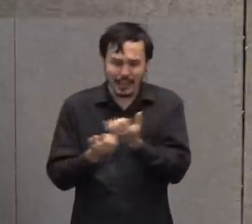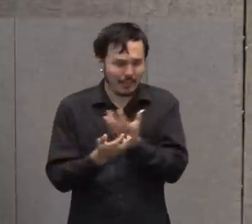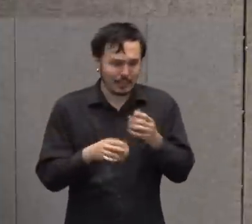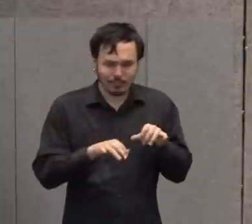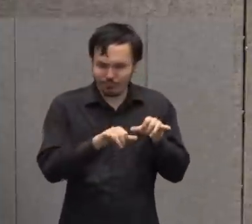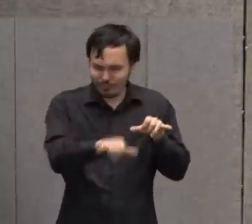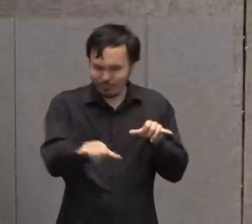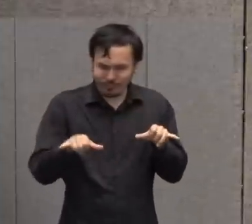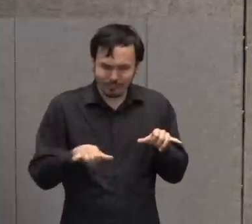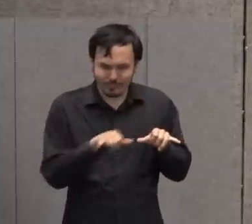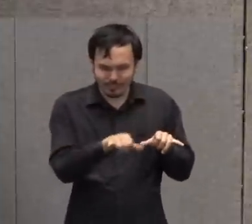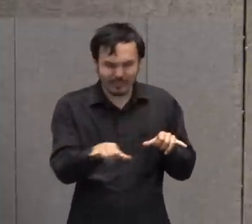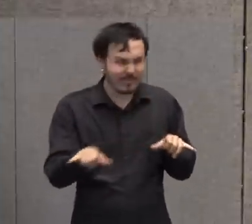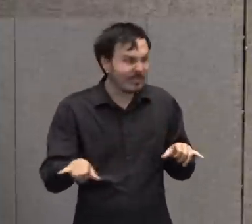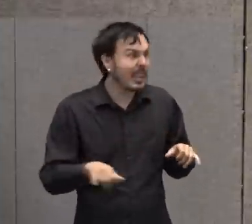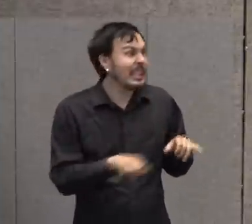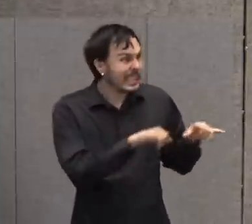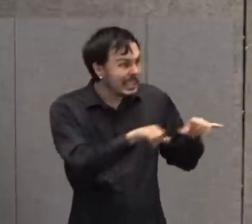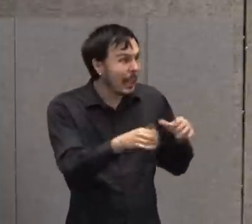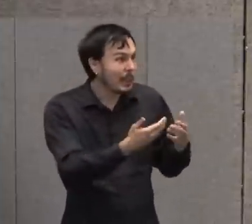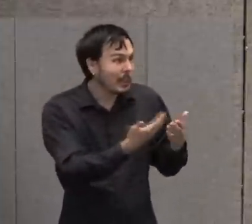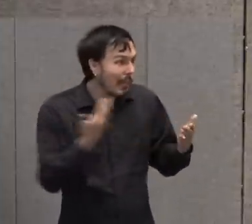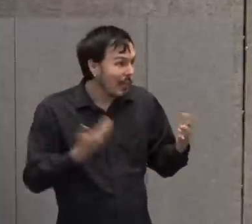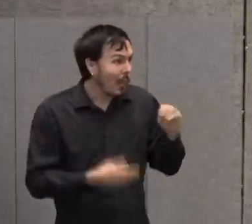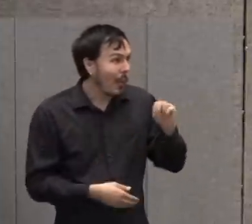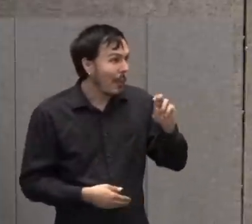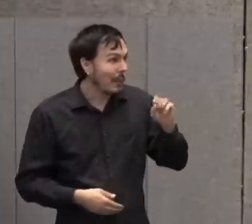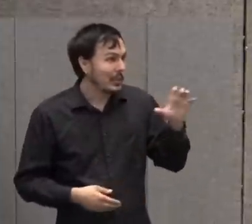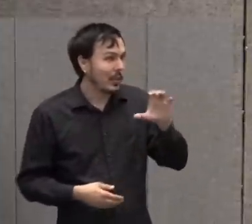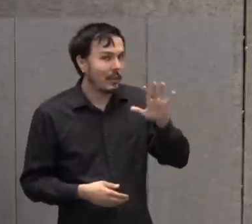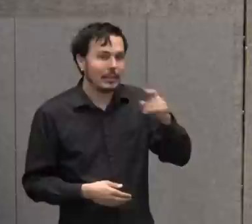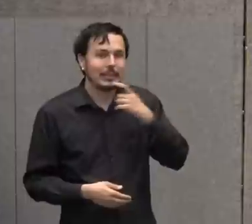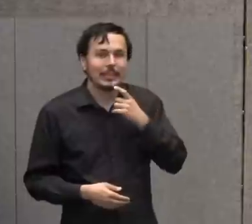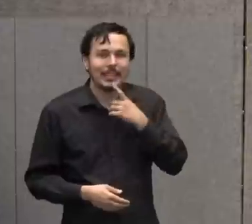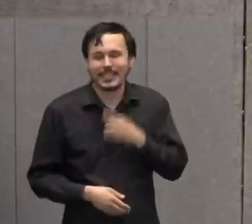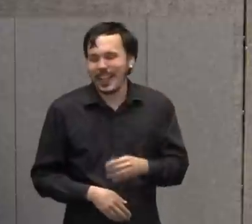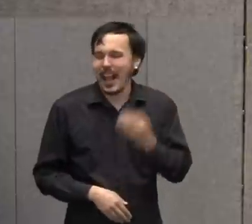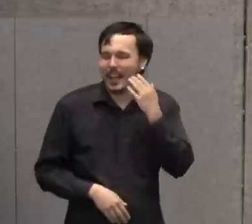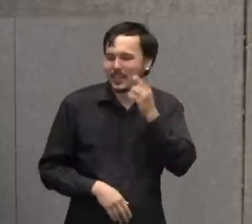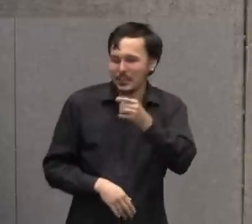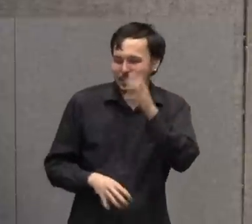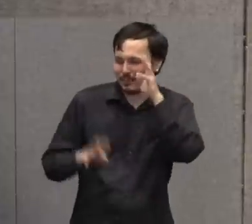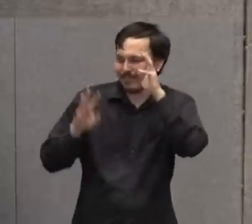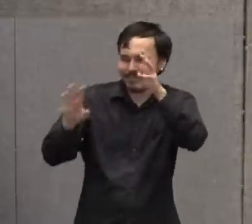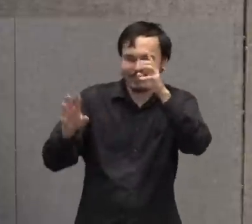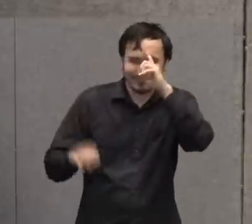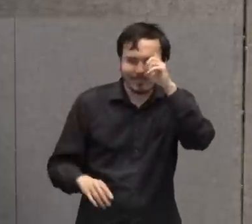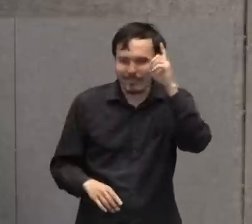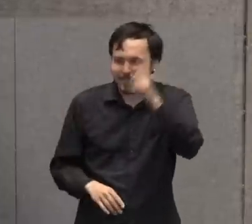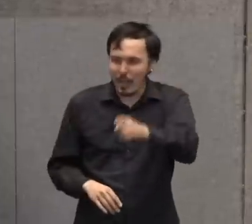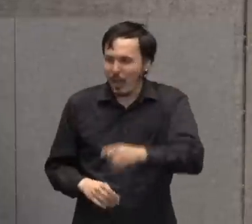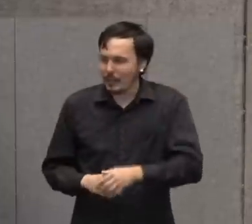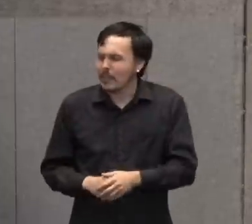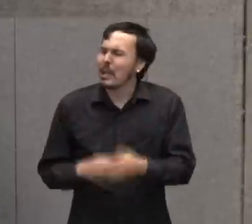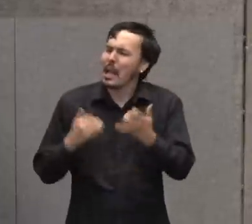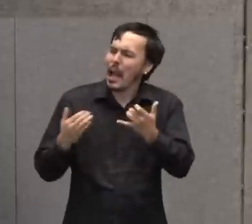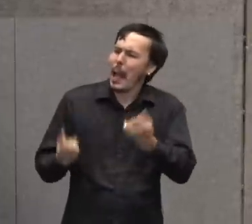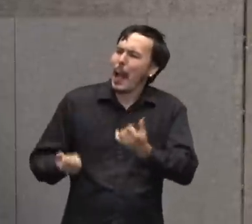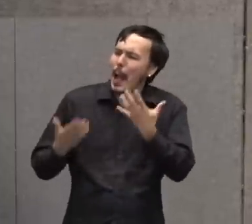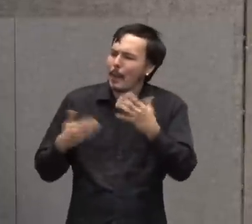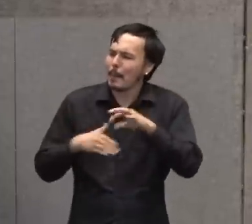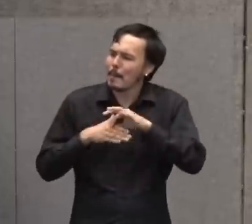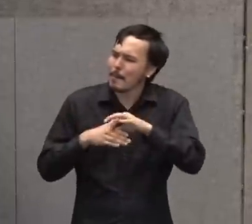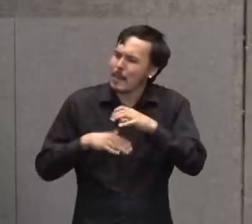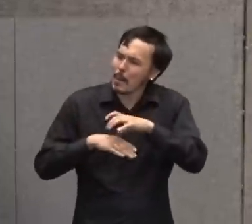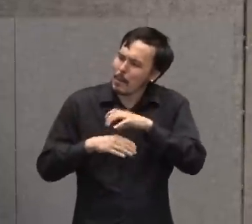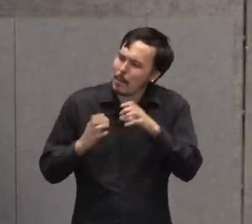back exactly the way I had it," said Mrs. Comfort. "I knew you'd think of something," said Mr. Comfort. "Now, how many meatballs would